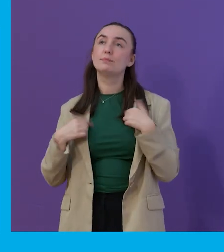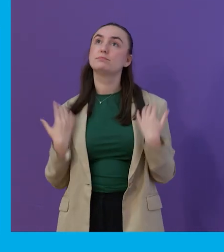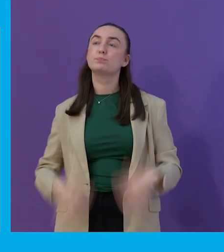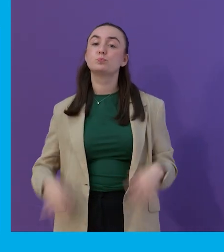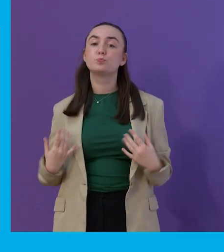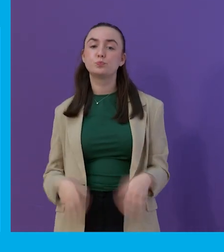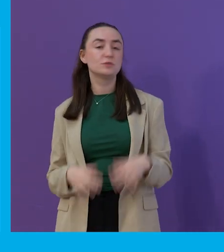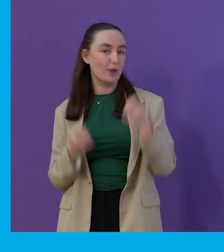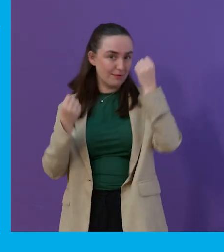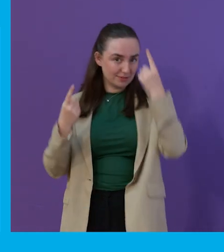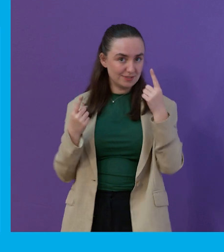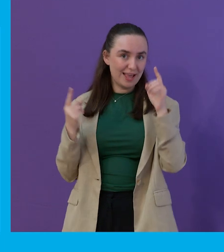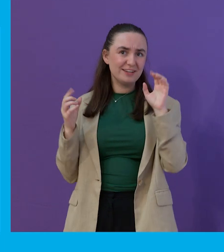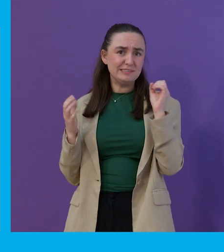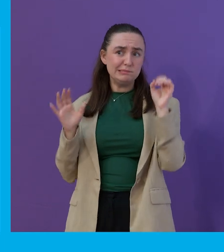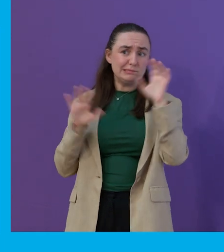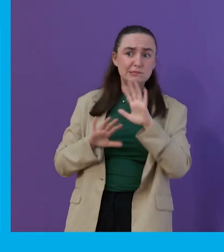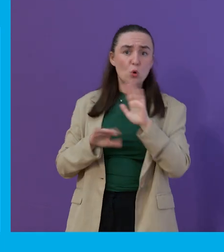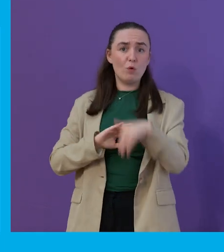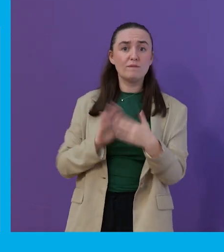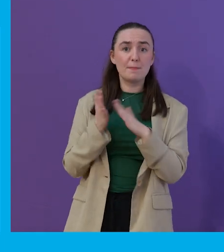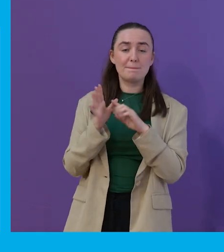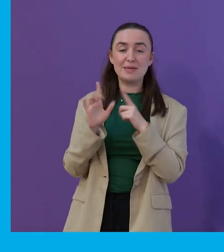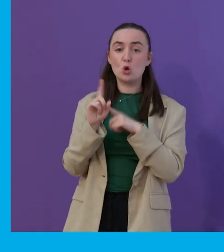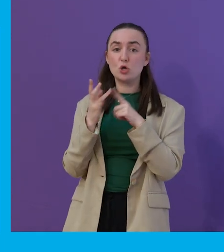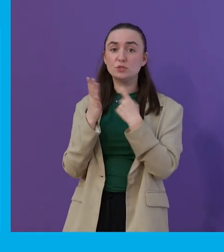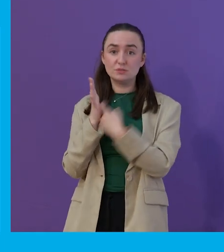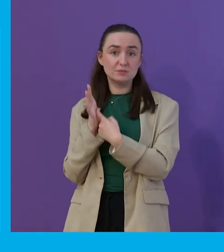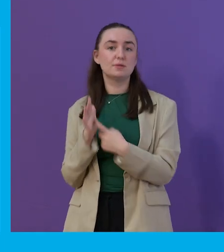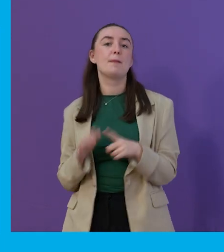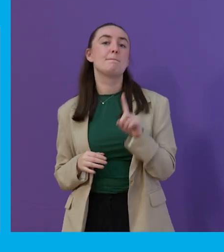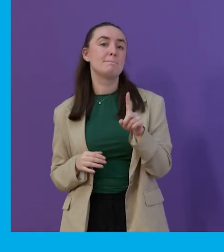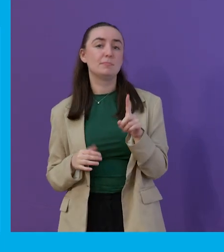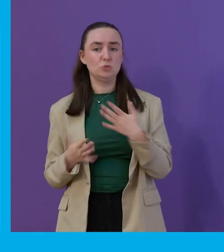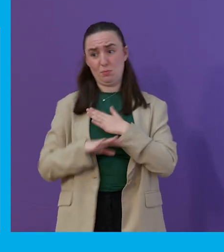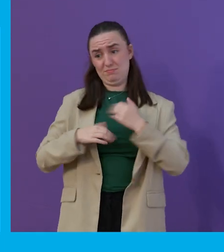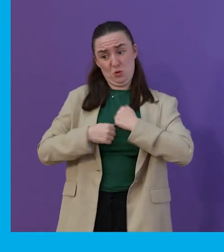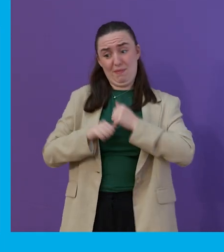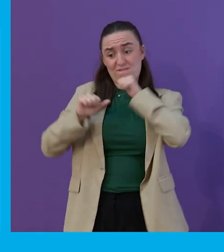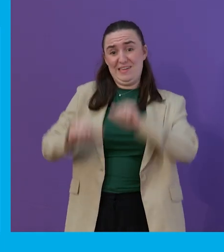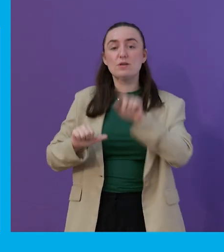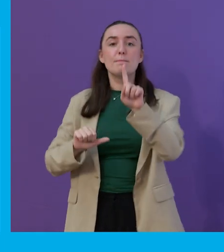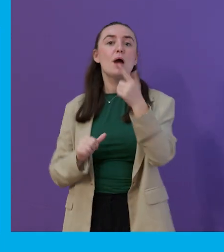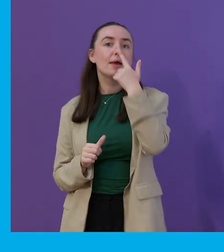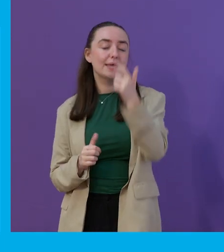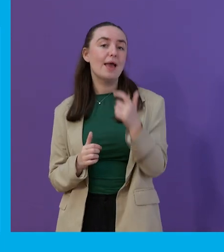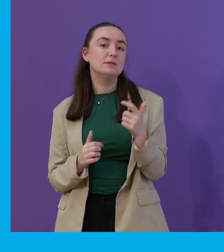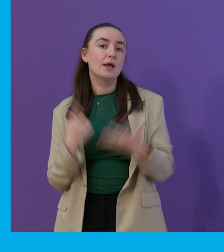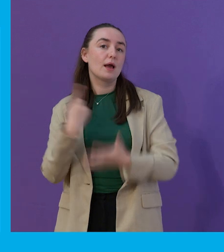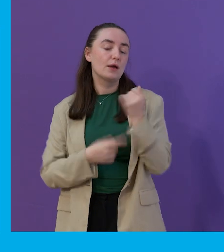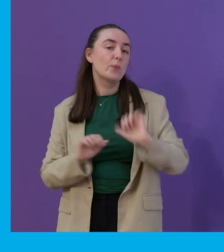do understand the concerns about the mayoral model. It certainly wouldn't be my favourite thing, but it can actually make things